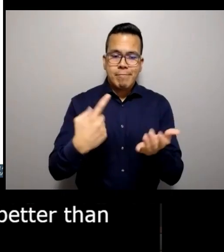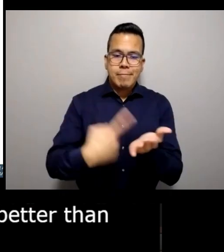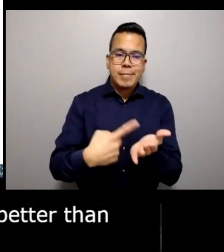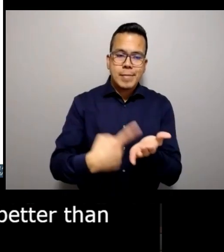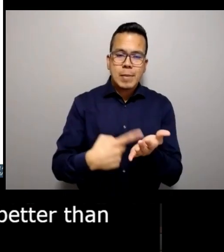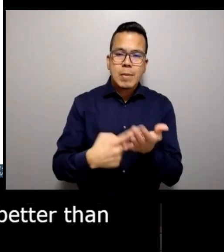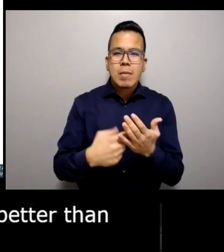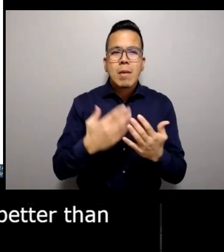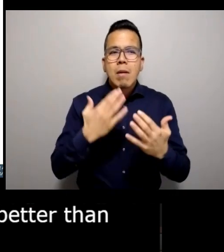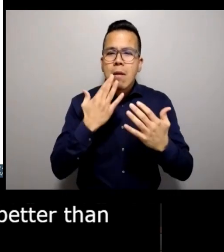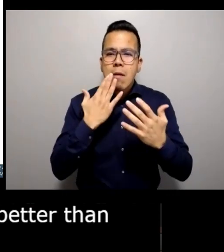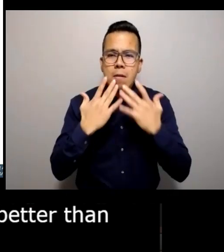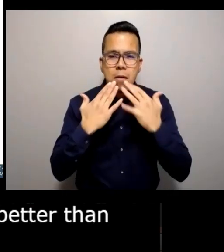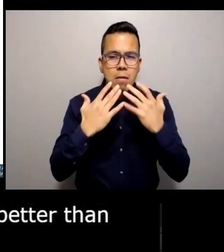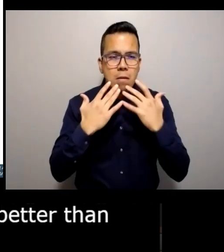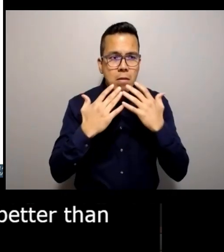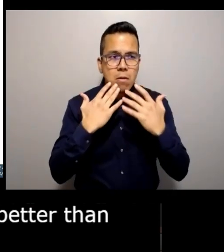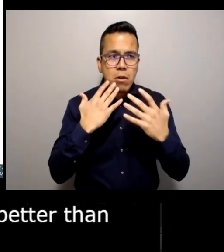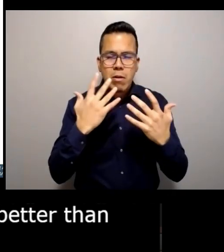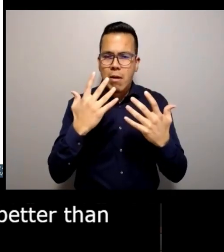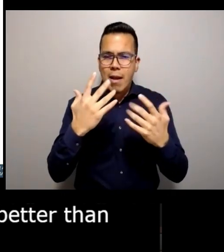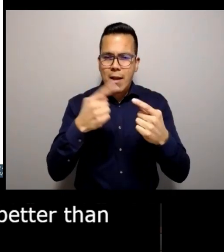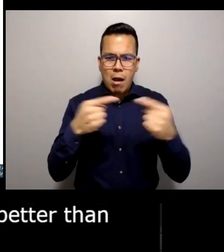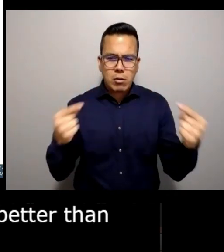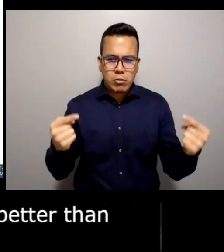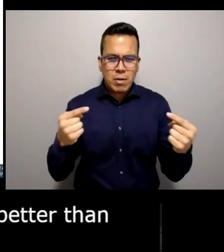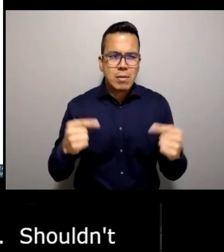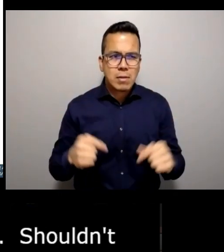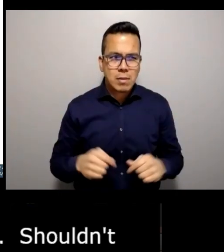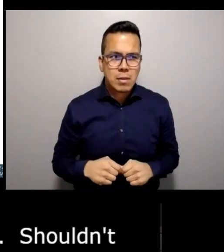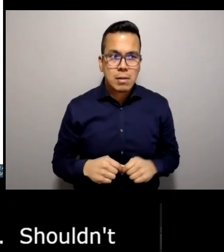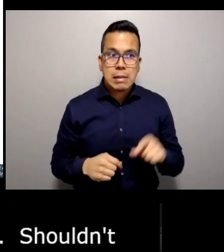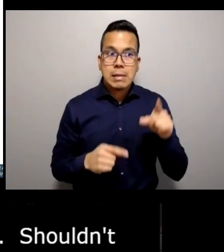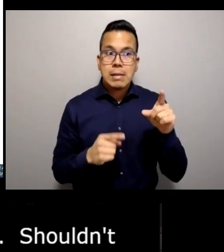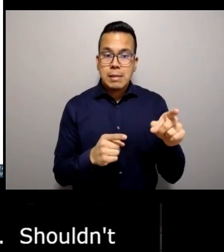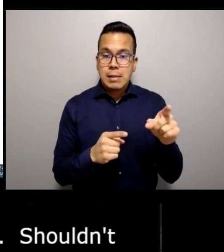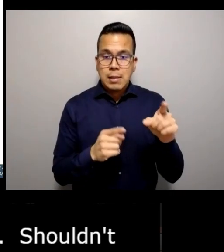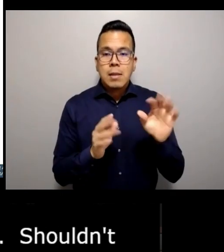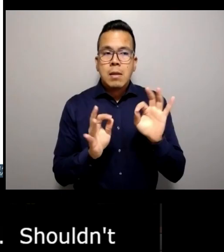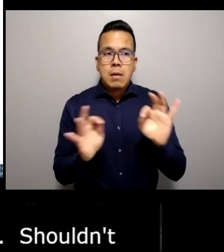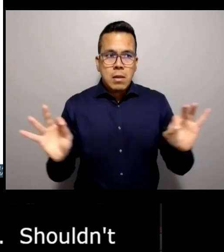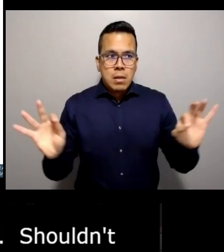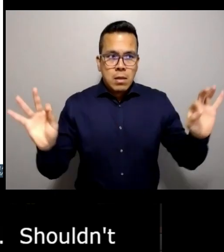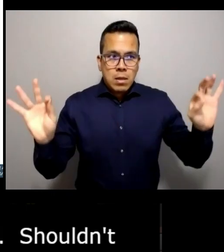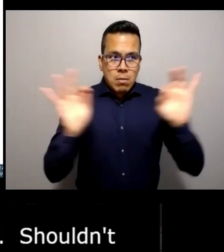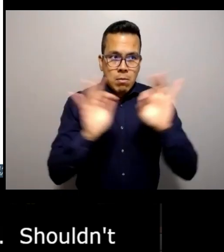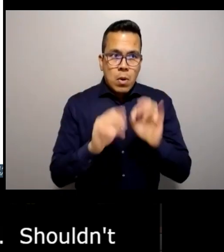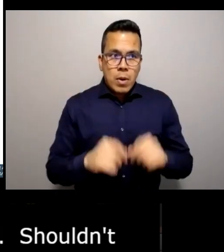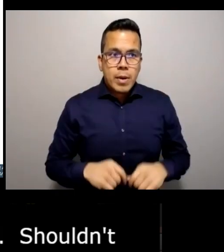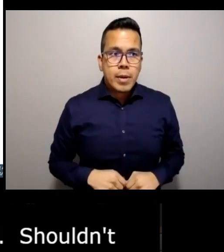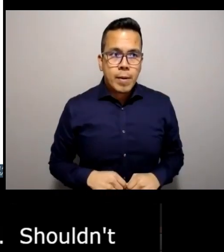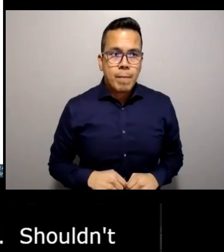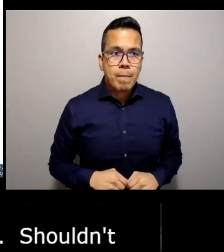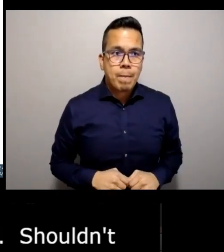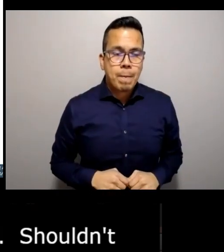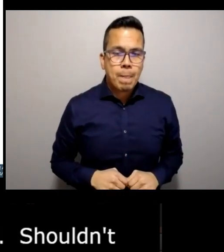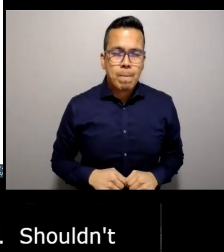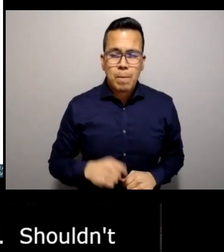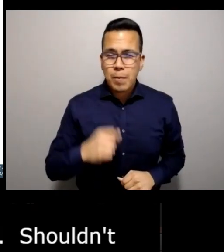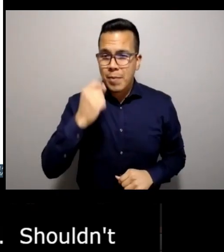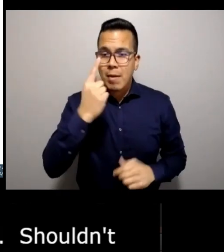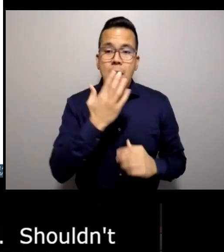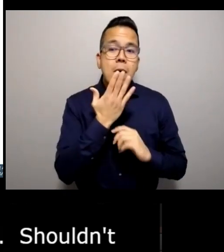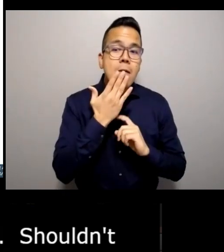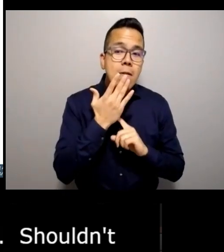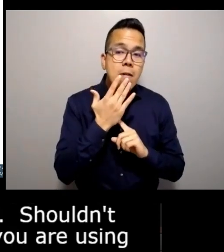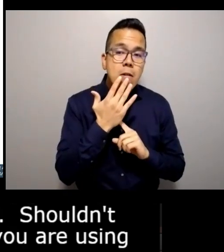Shouldn't rely solely on color to communicate meaning. And if you are using color, say in a chart or a